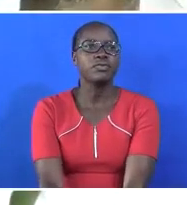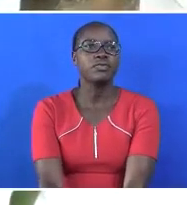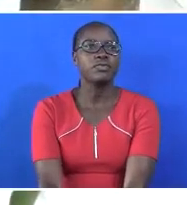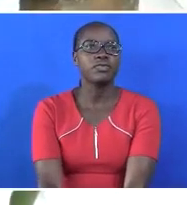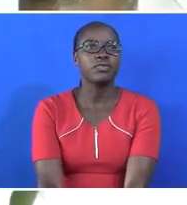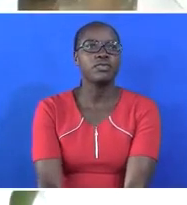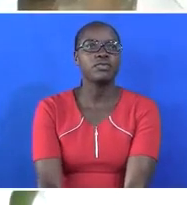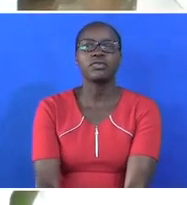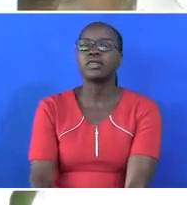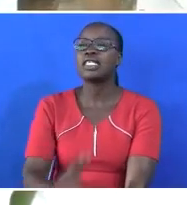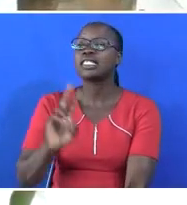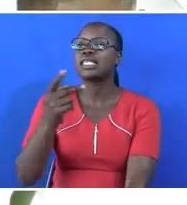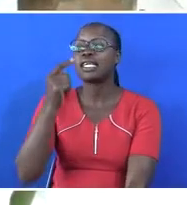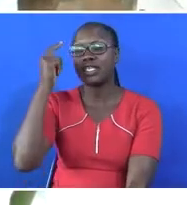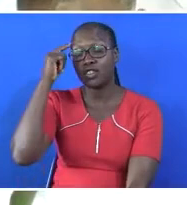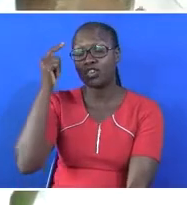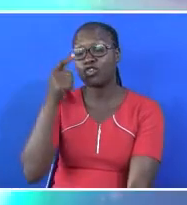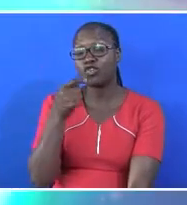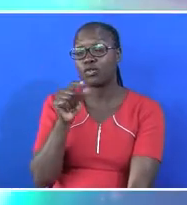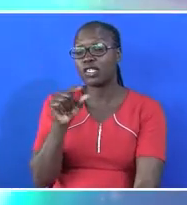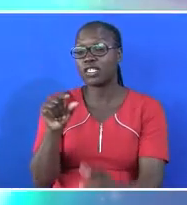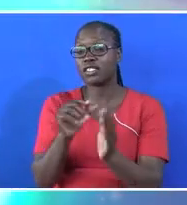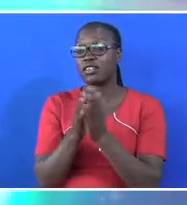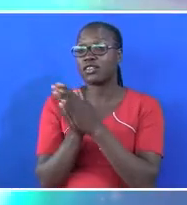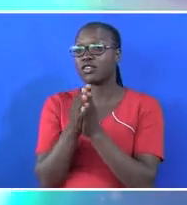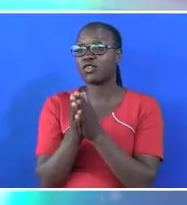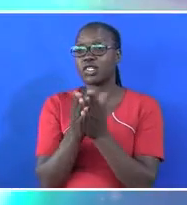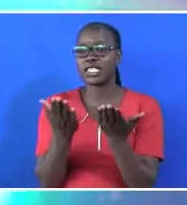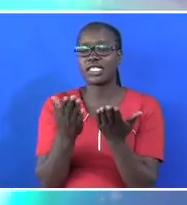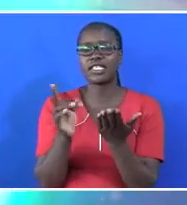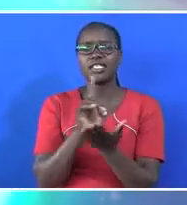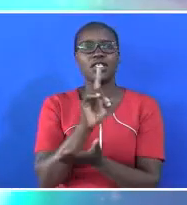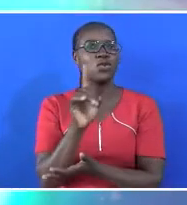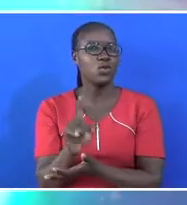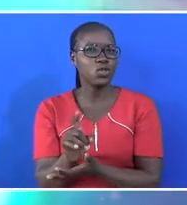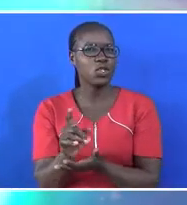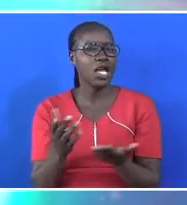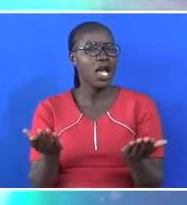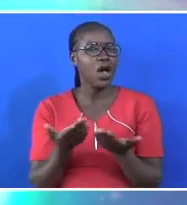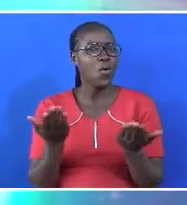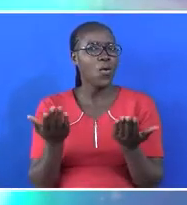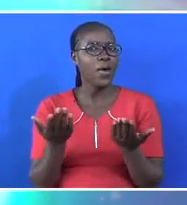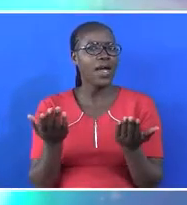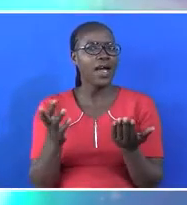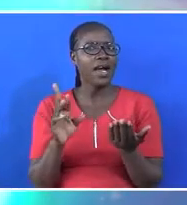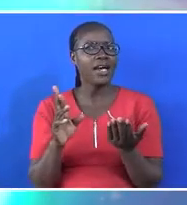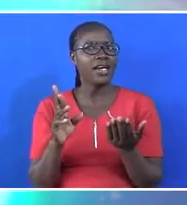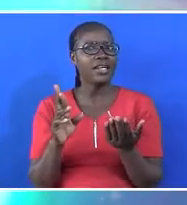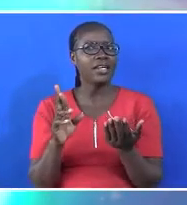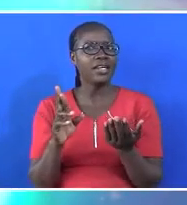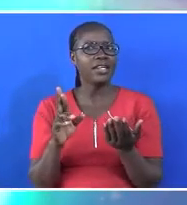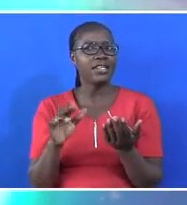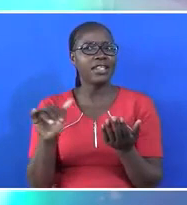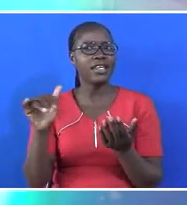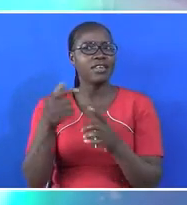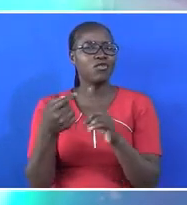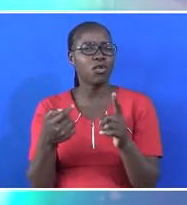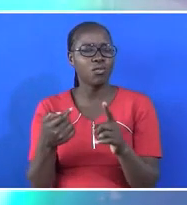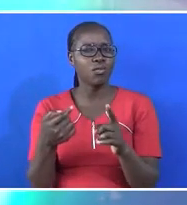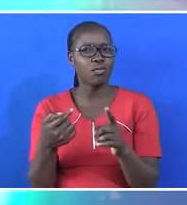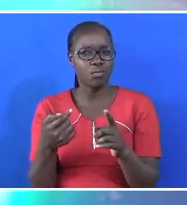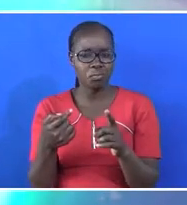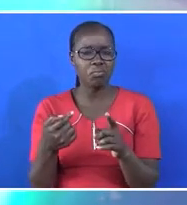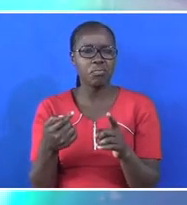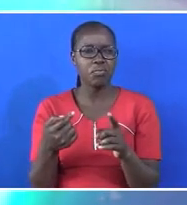My second thought from this passage is the question, and where are they coming from?